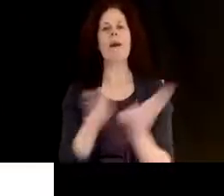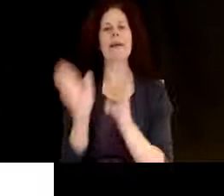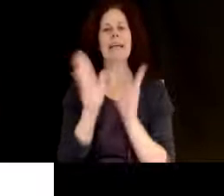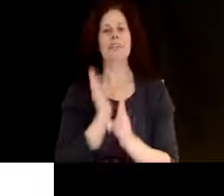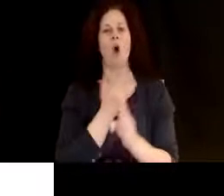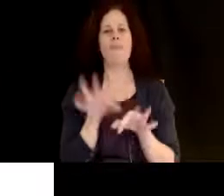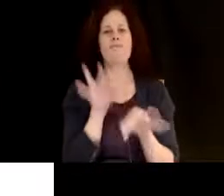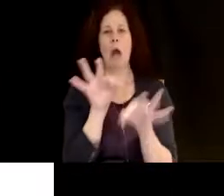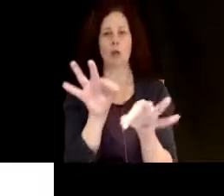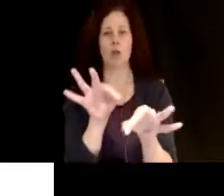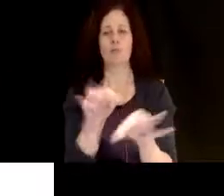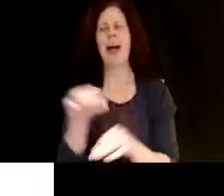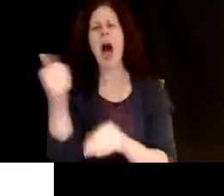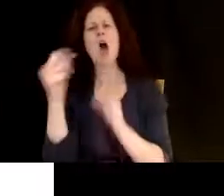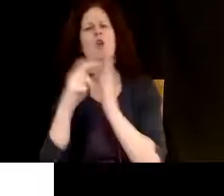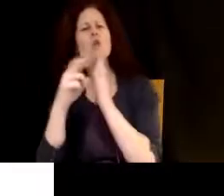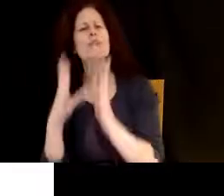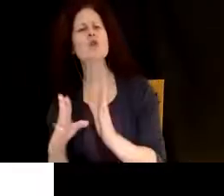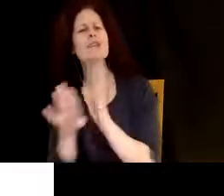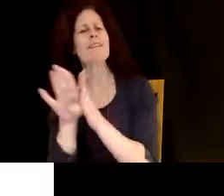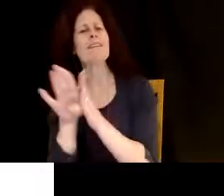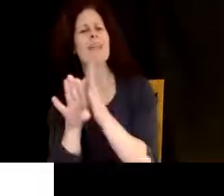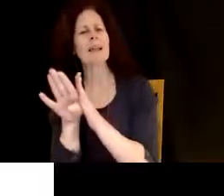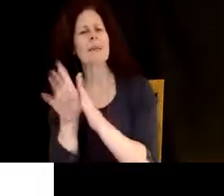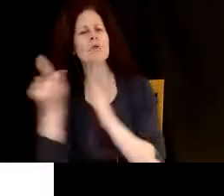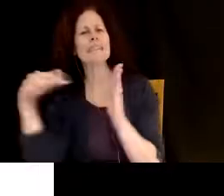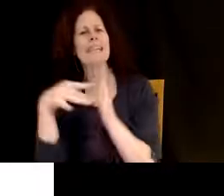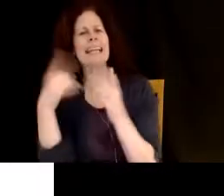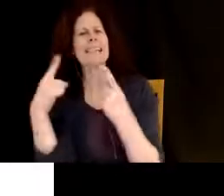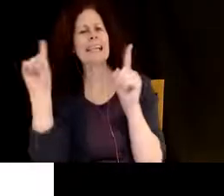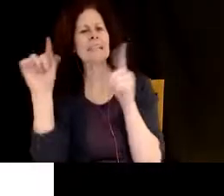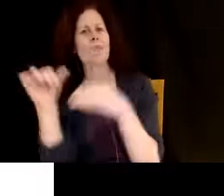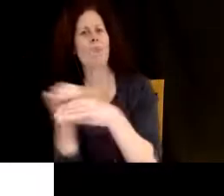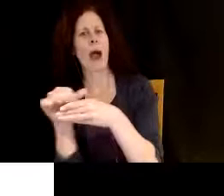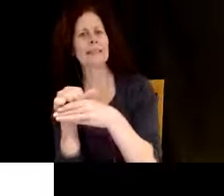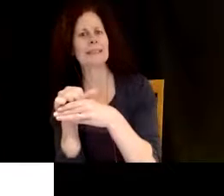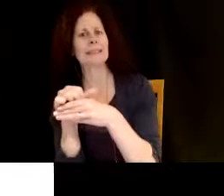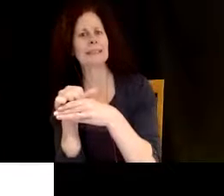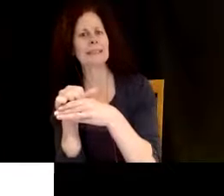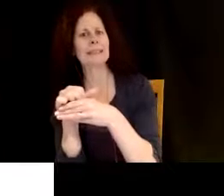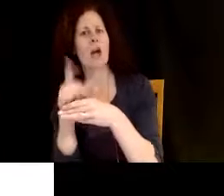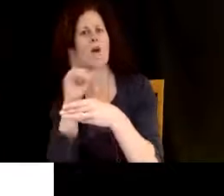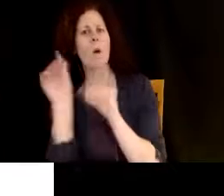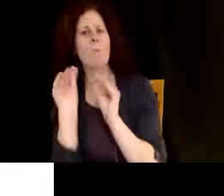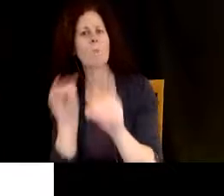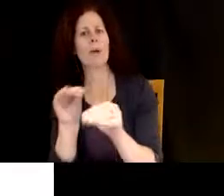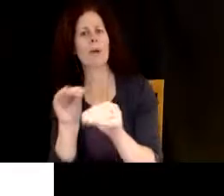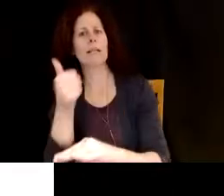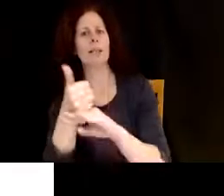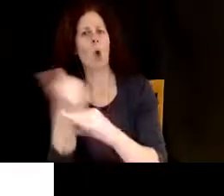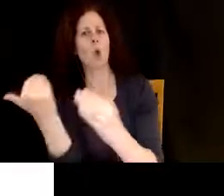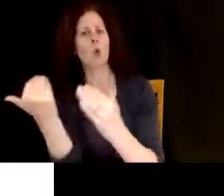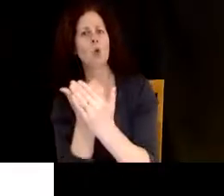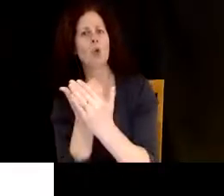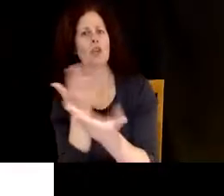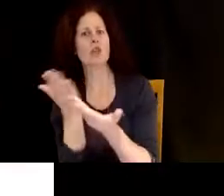other researchers developed to study successful practices that organizations use when putting new services or